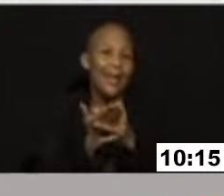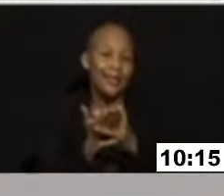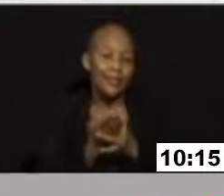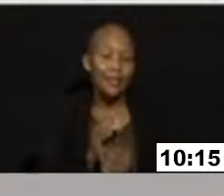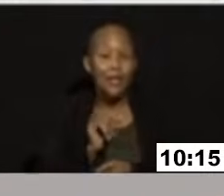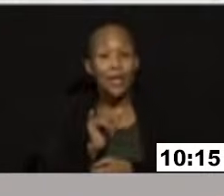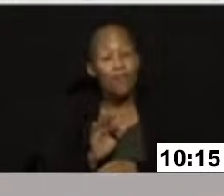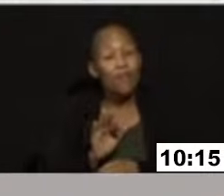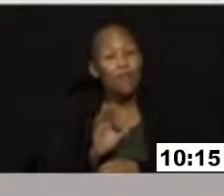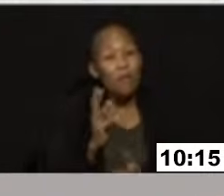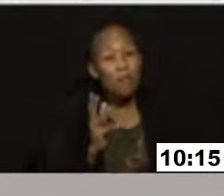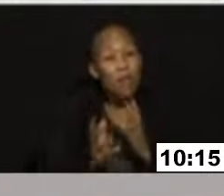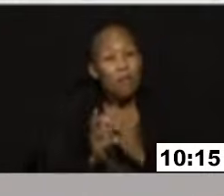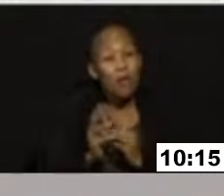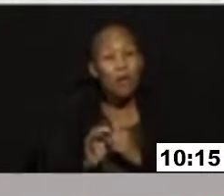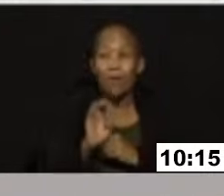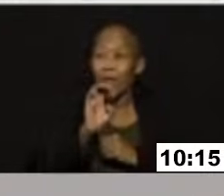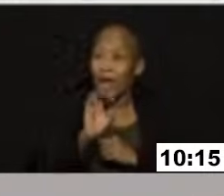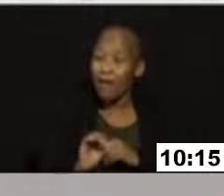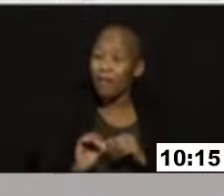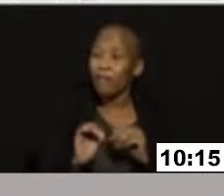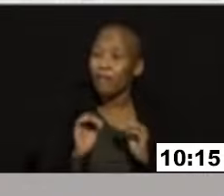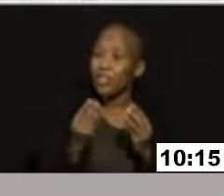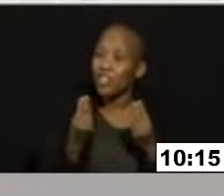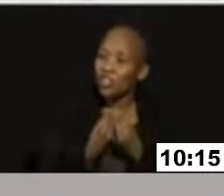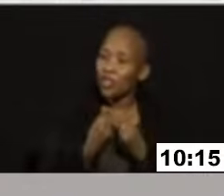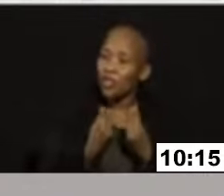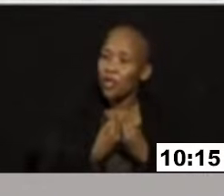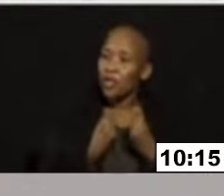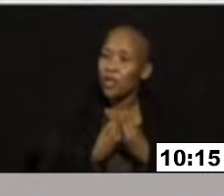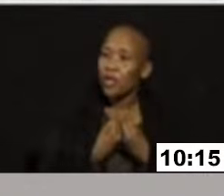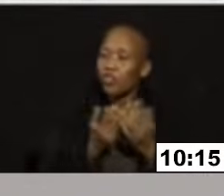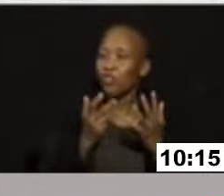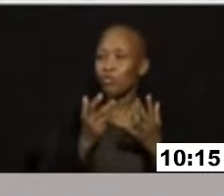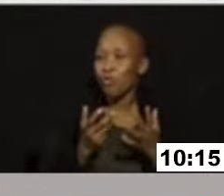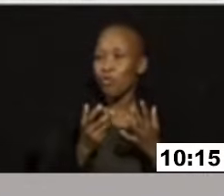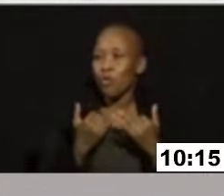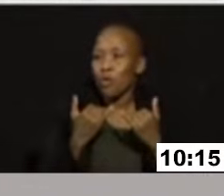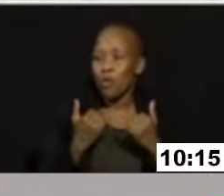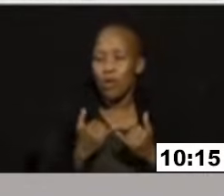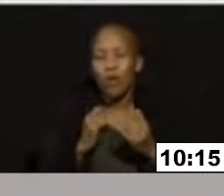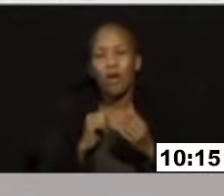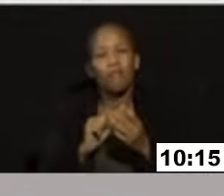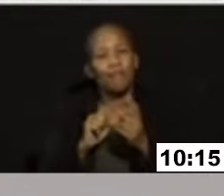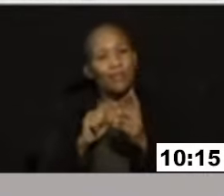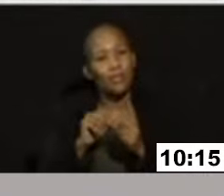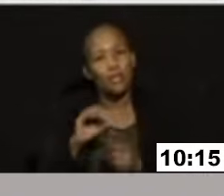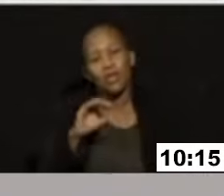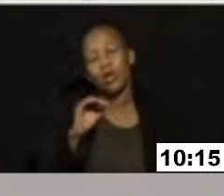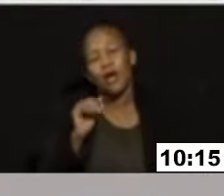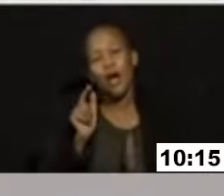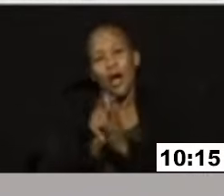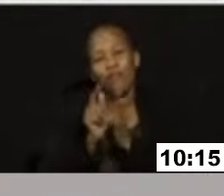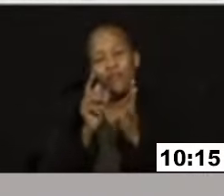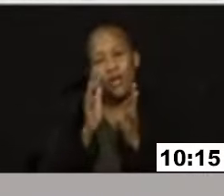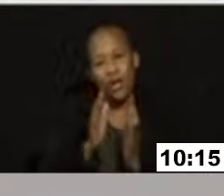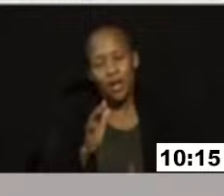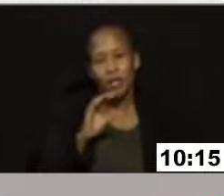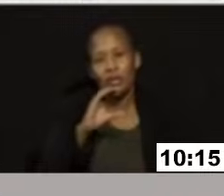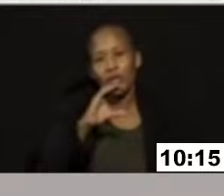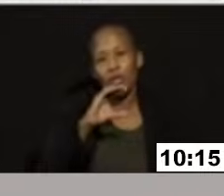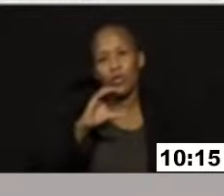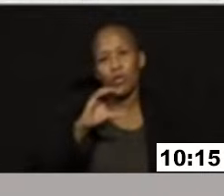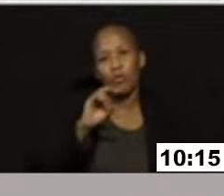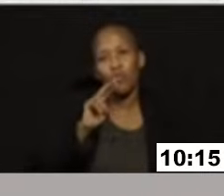were such, and we keep saying there aren't any implicated by Advocate Ngcuka, you've got to